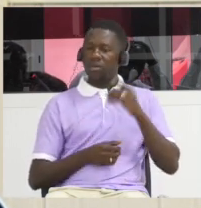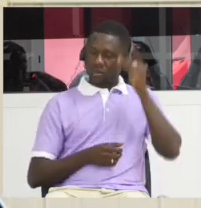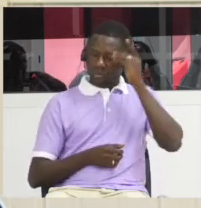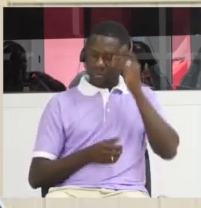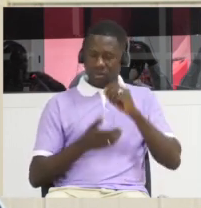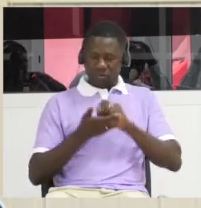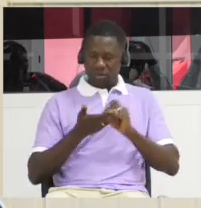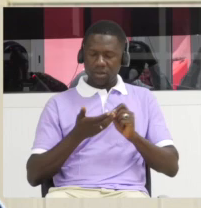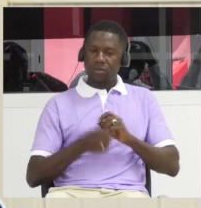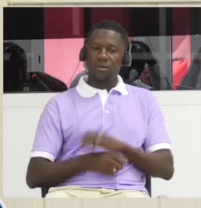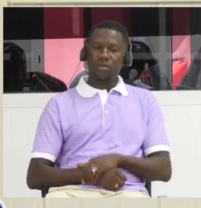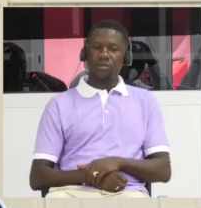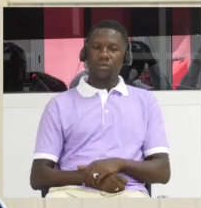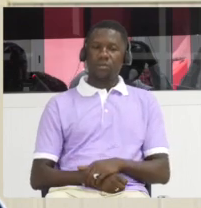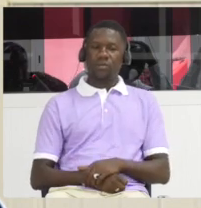So